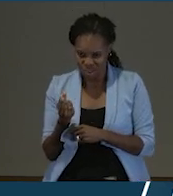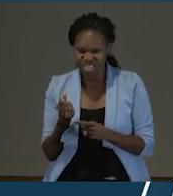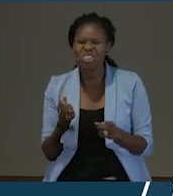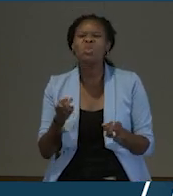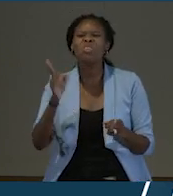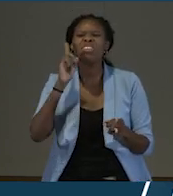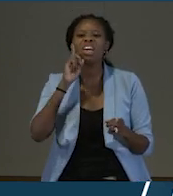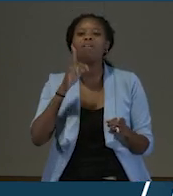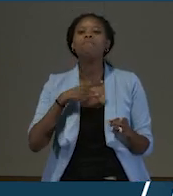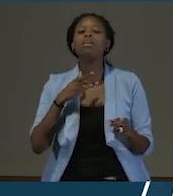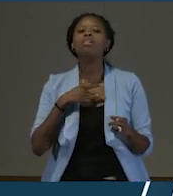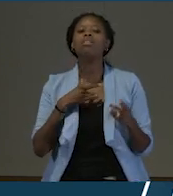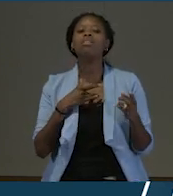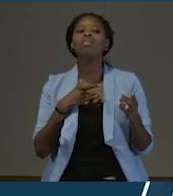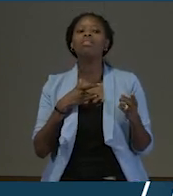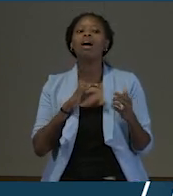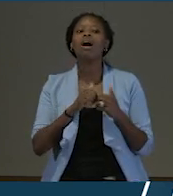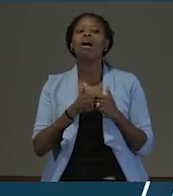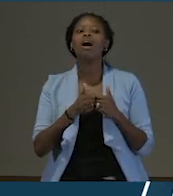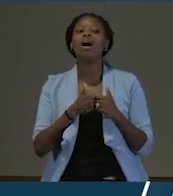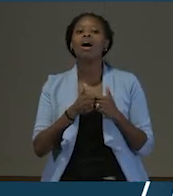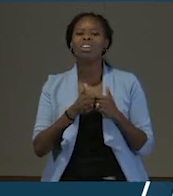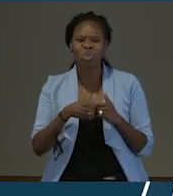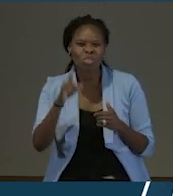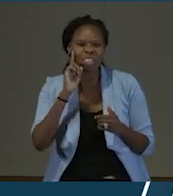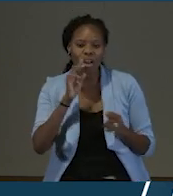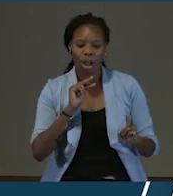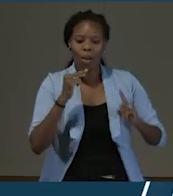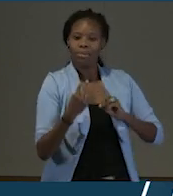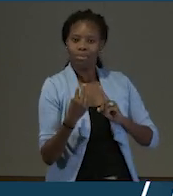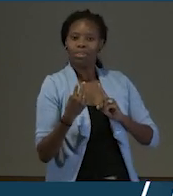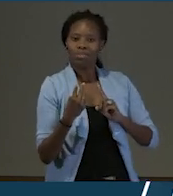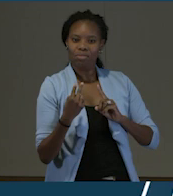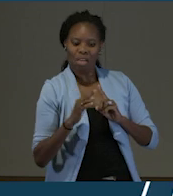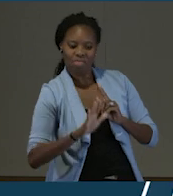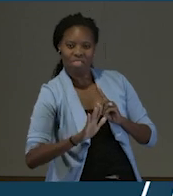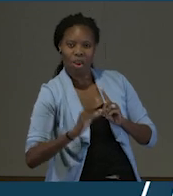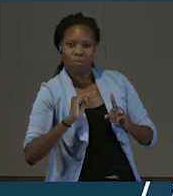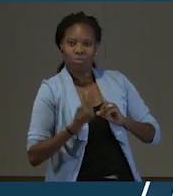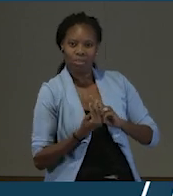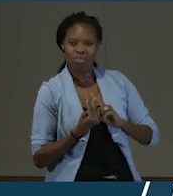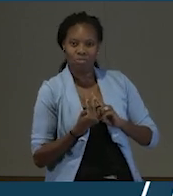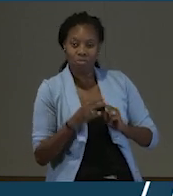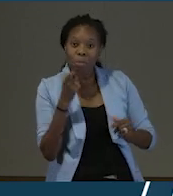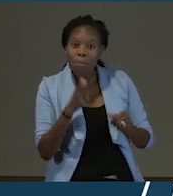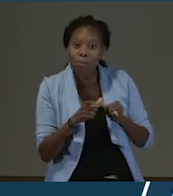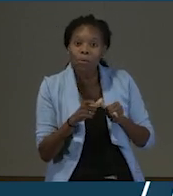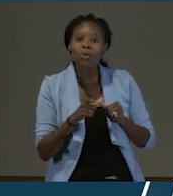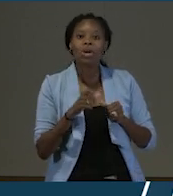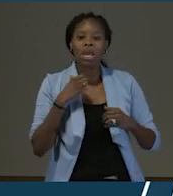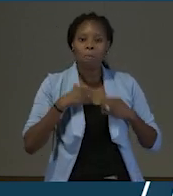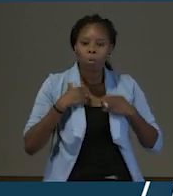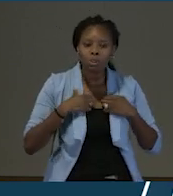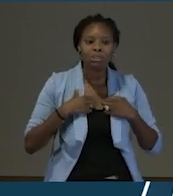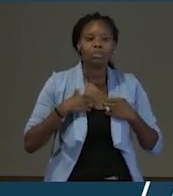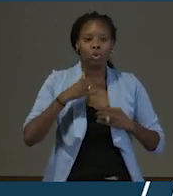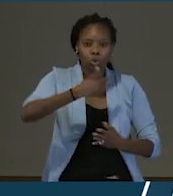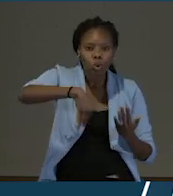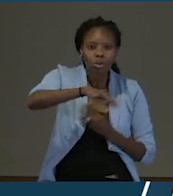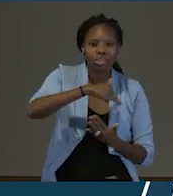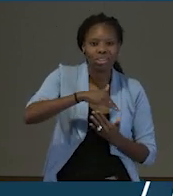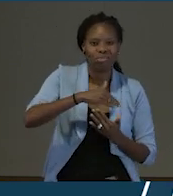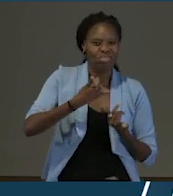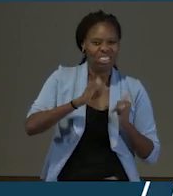child feels? Right? So think about perspective. And again, they're emotionally and socially immature, rightfully